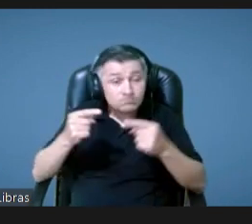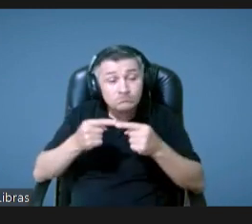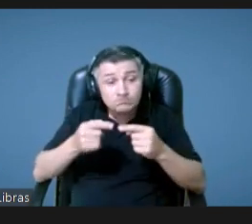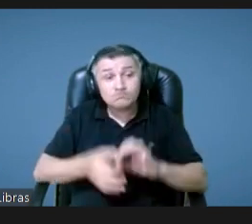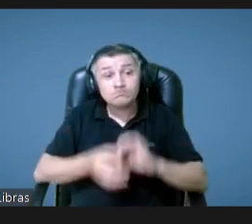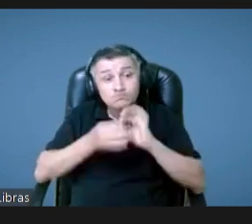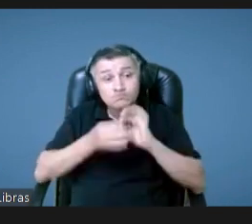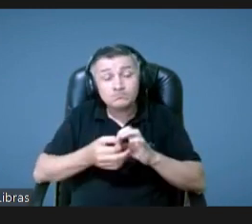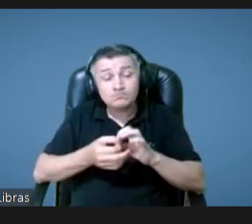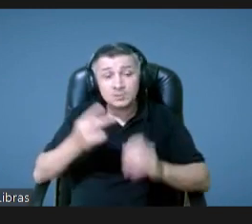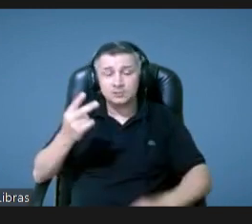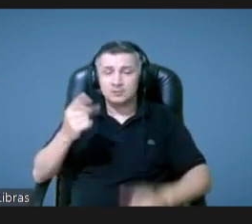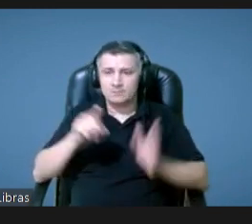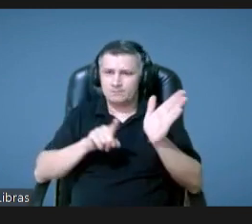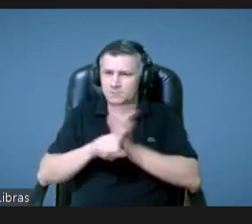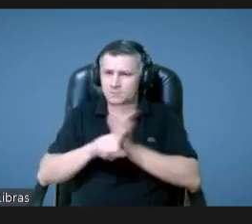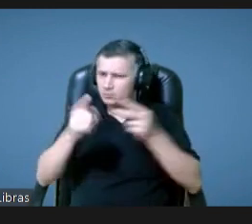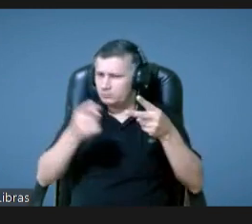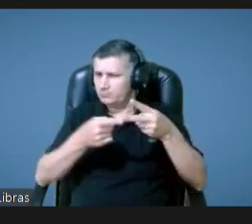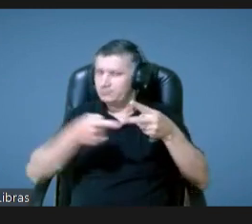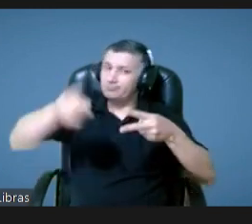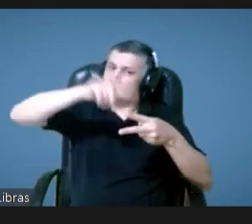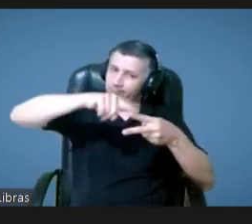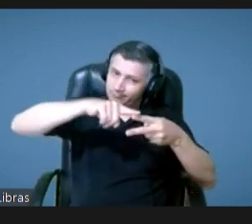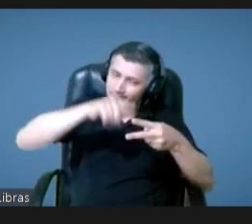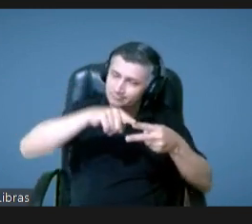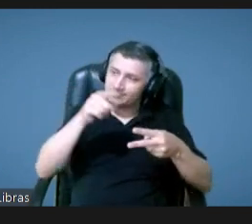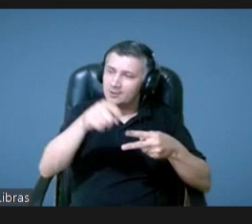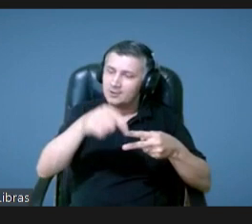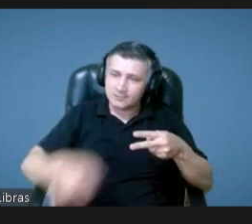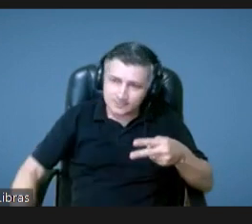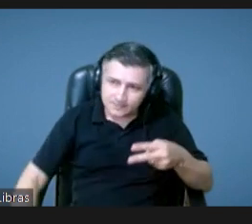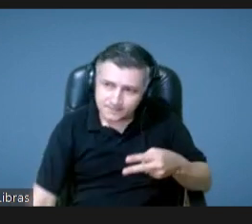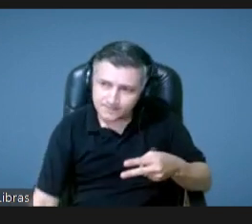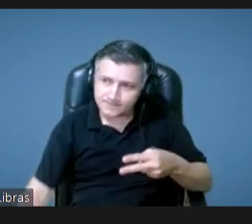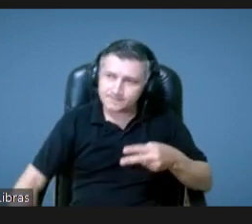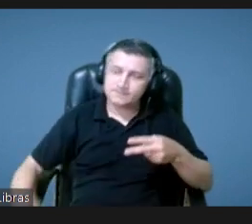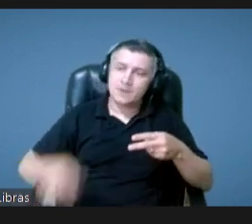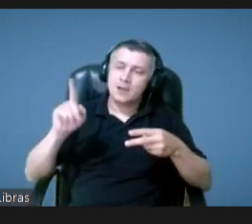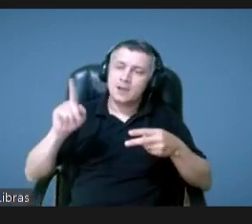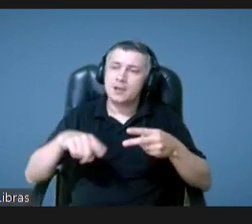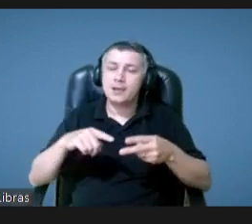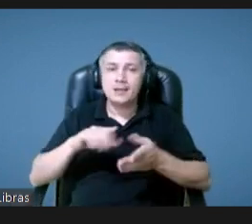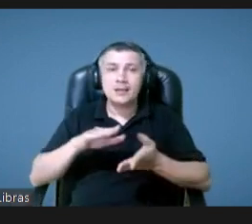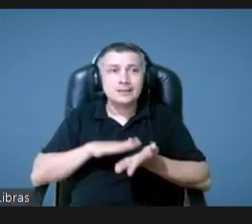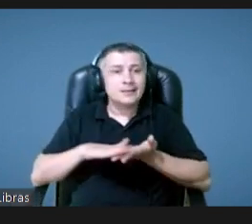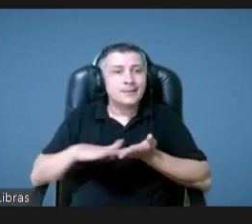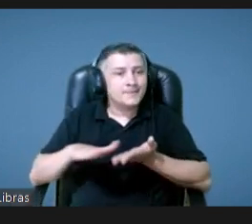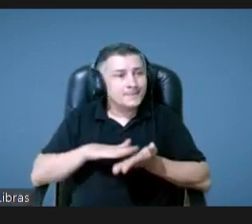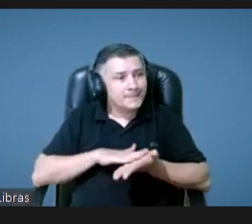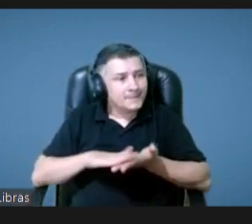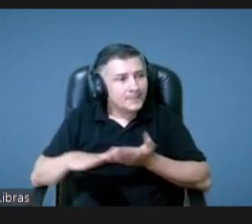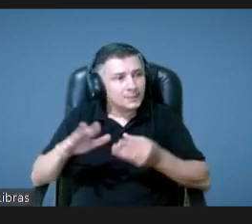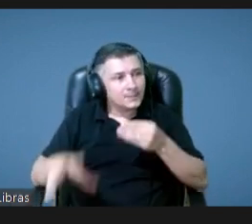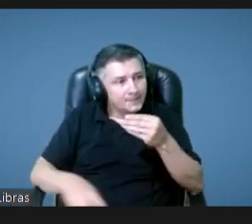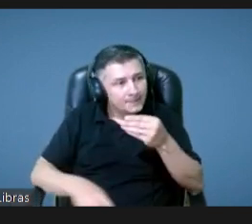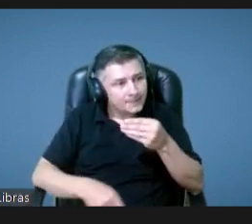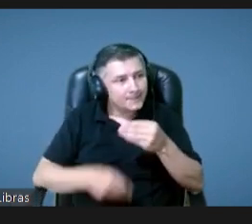what we need to do, and this has to do with your first question, is